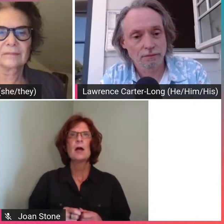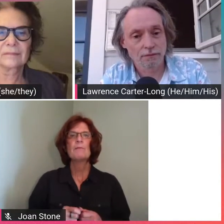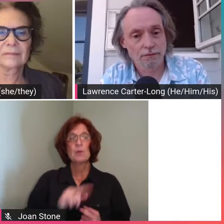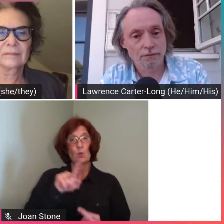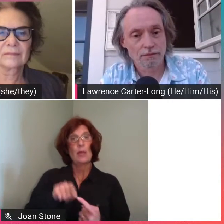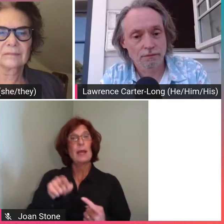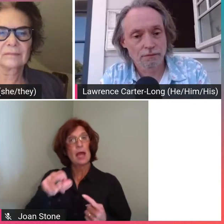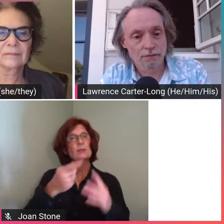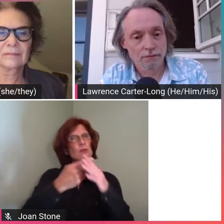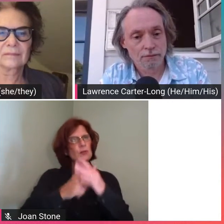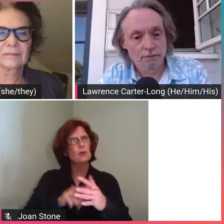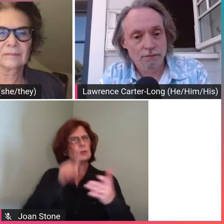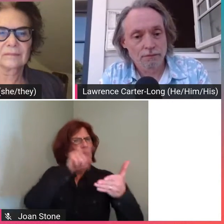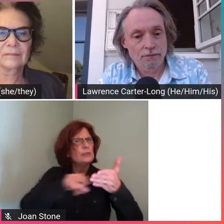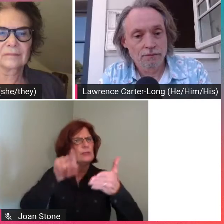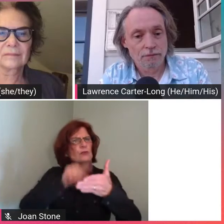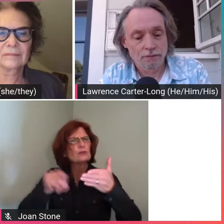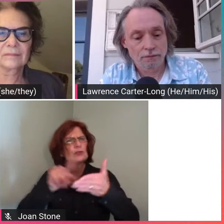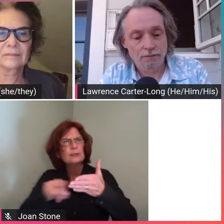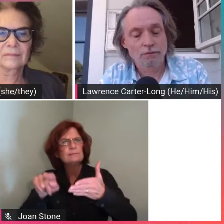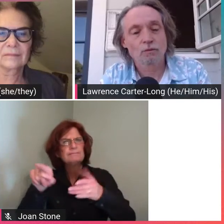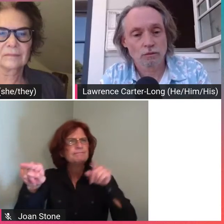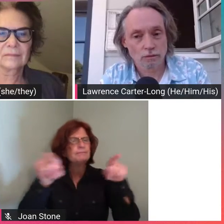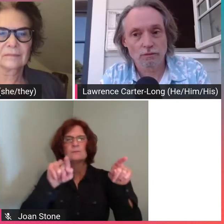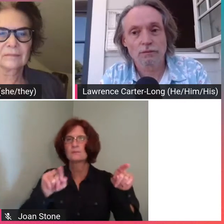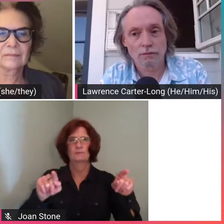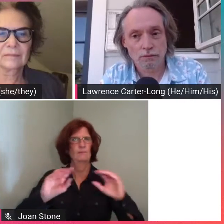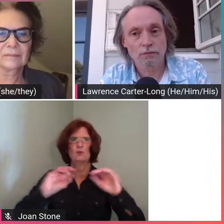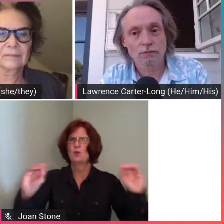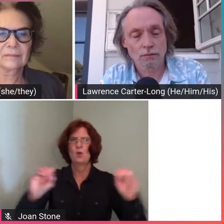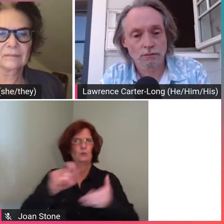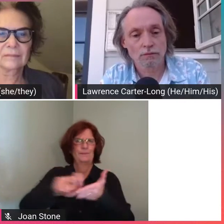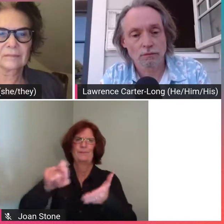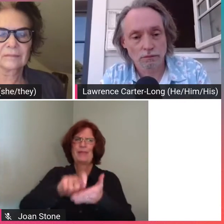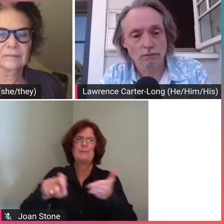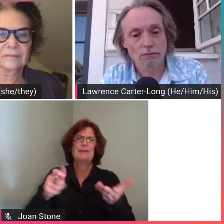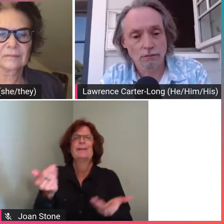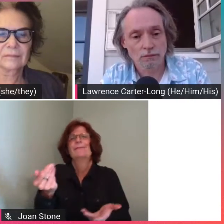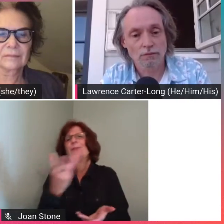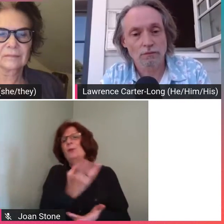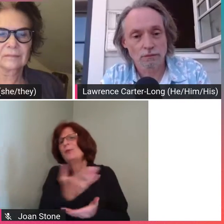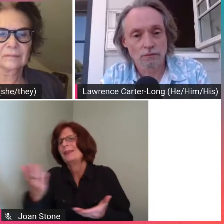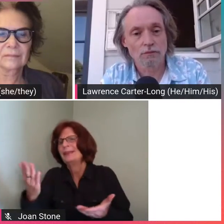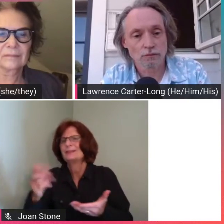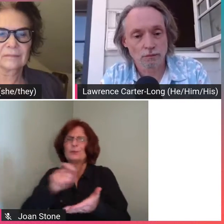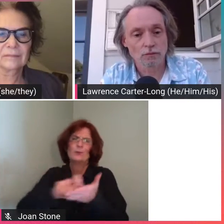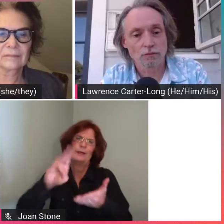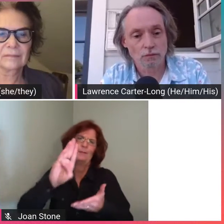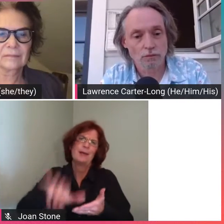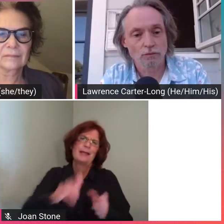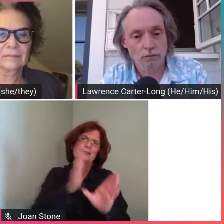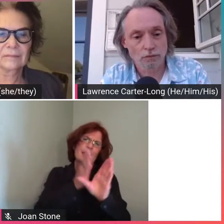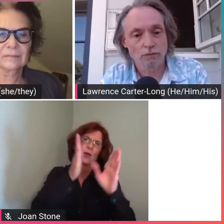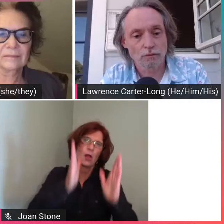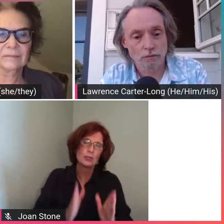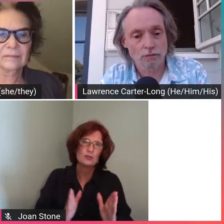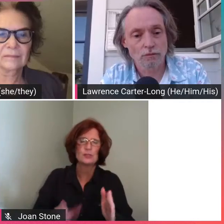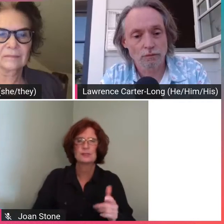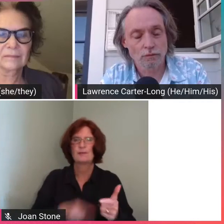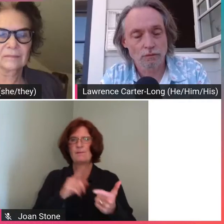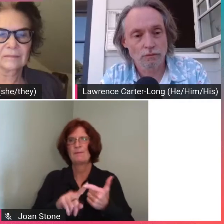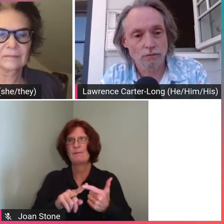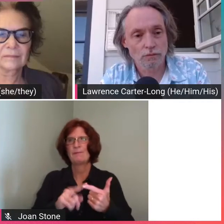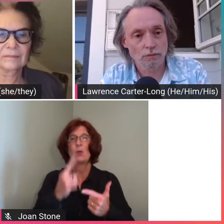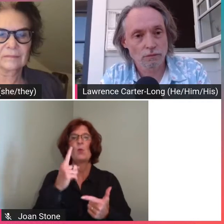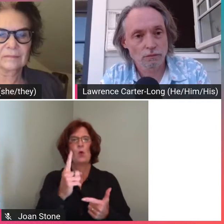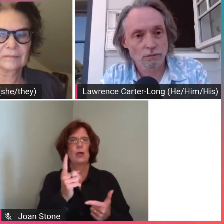started to do research in this area, there was nothing written. There were a handful of things written by psychologists, some